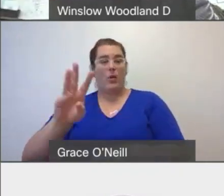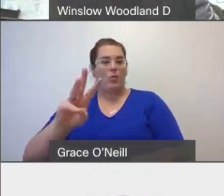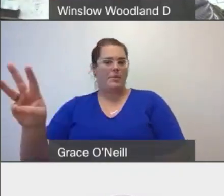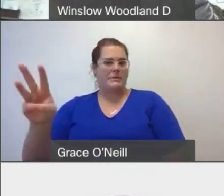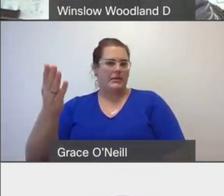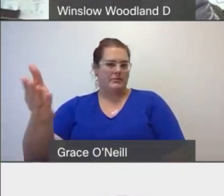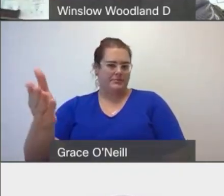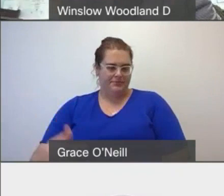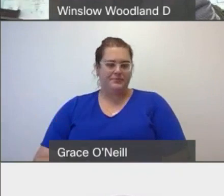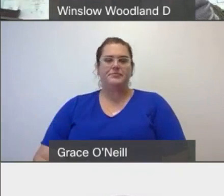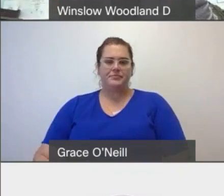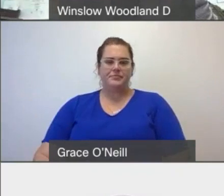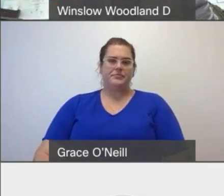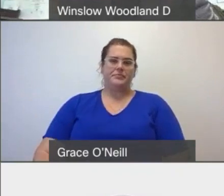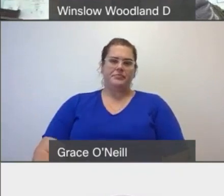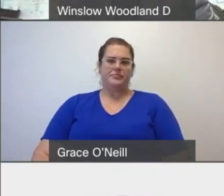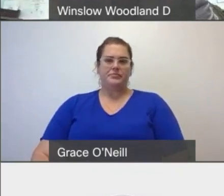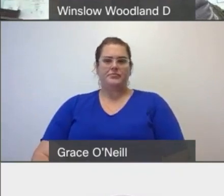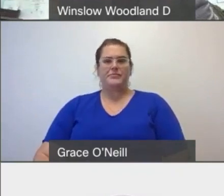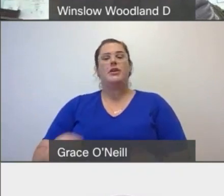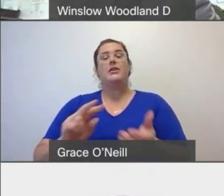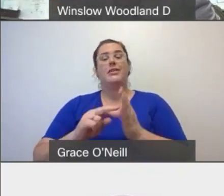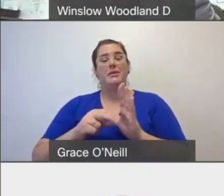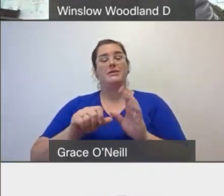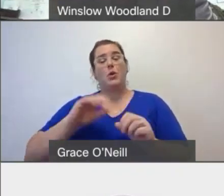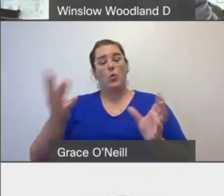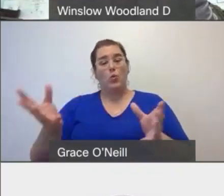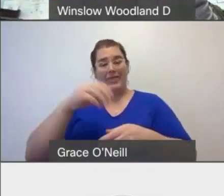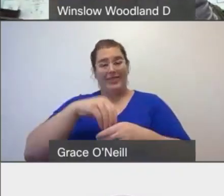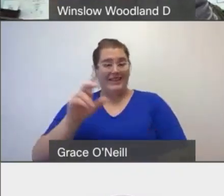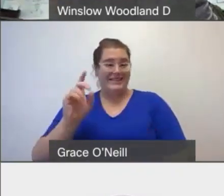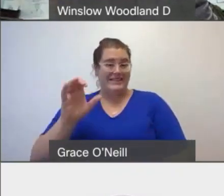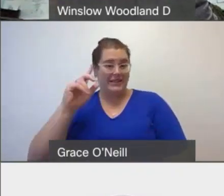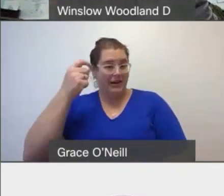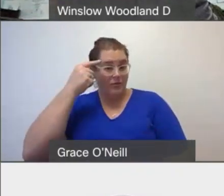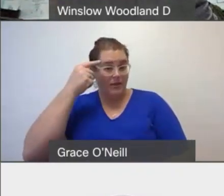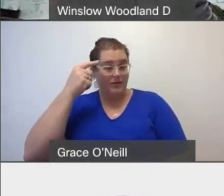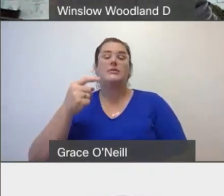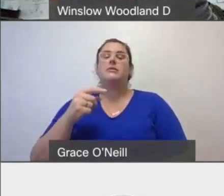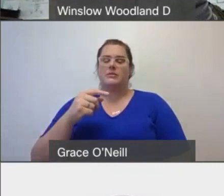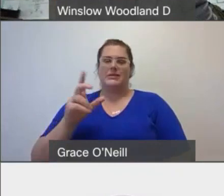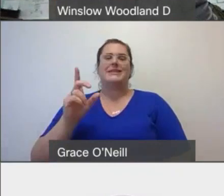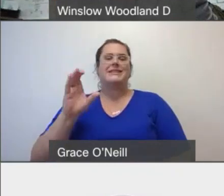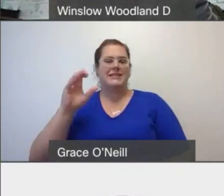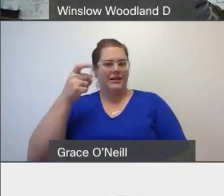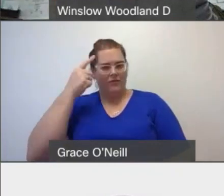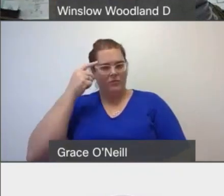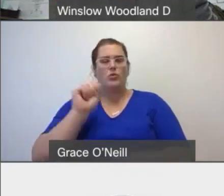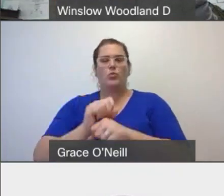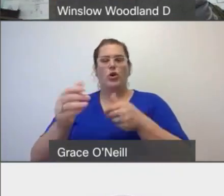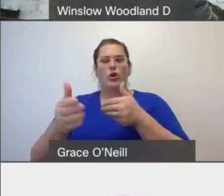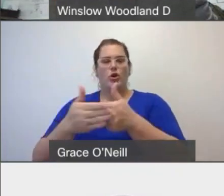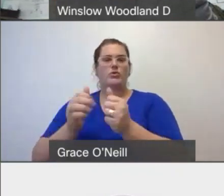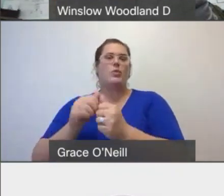And so, within the district government, as I said, DCHR is working closely with DC Health. So I think that at the very